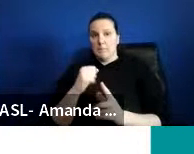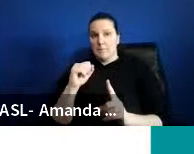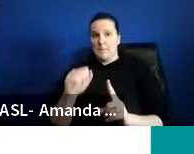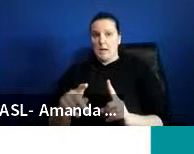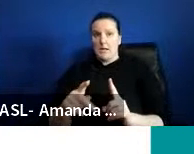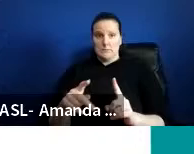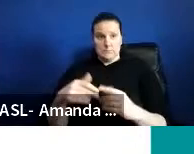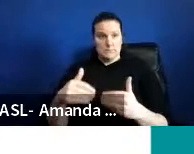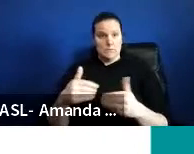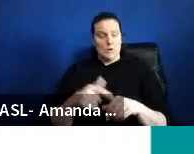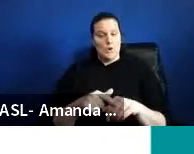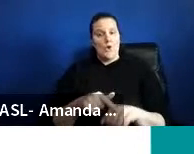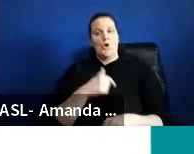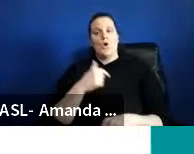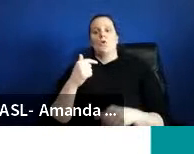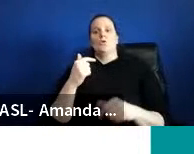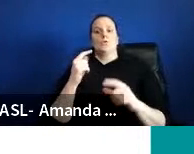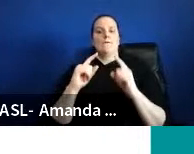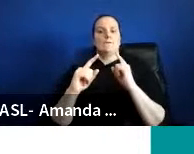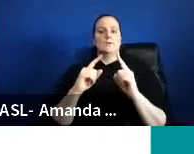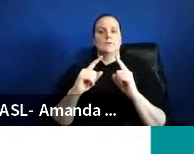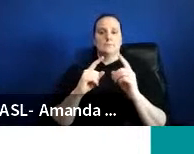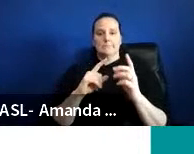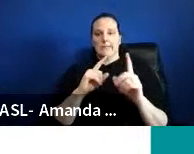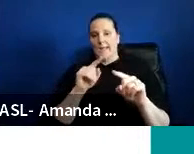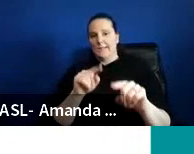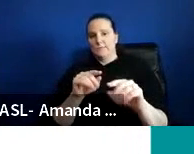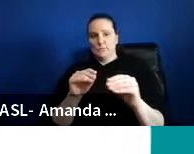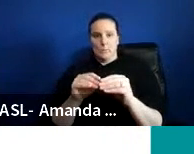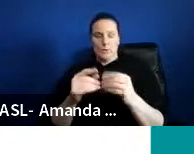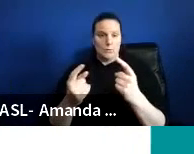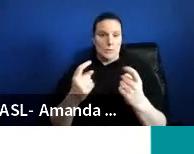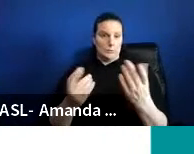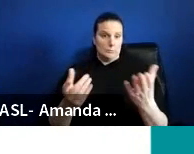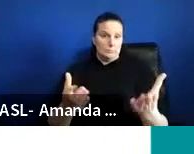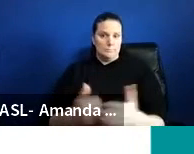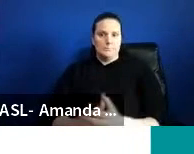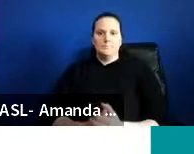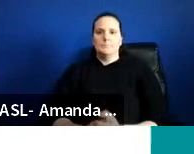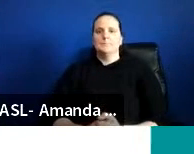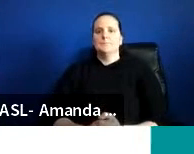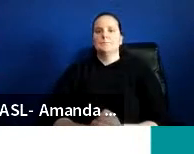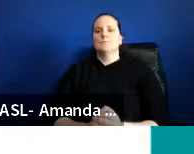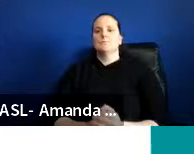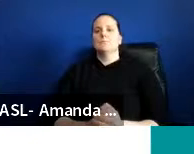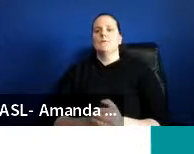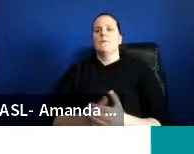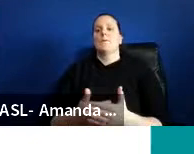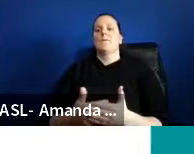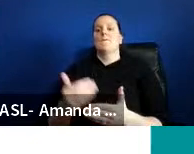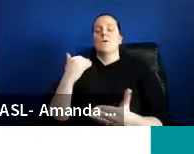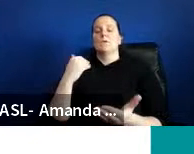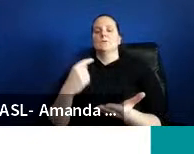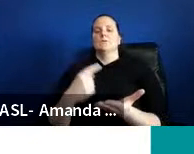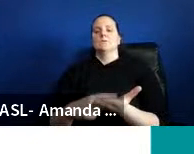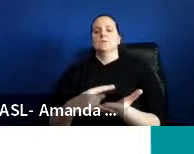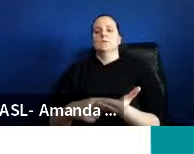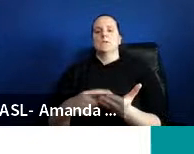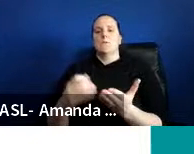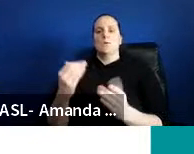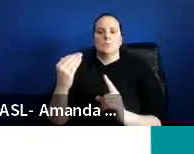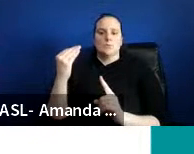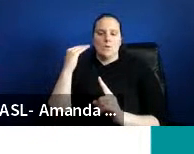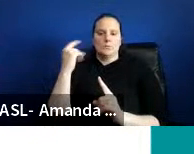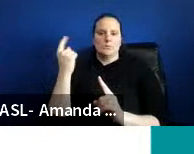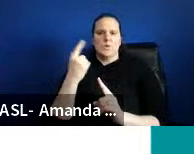have a longer conversation and potentially answer more of your questions. I also, before we get into it, want to acknowledge that somebody did